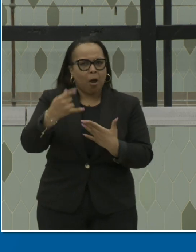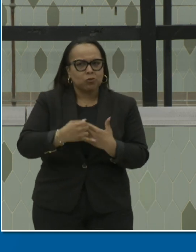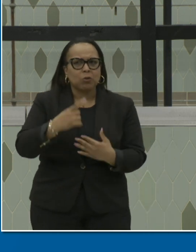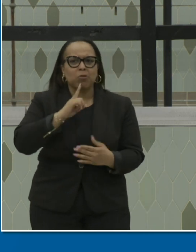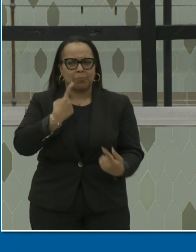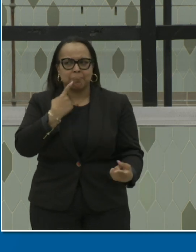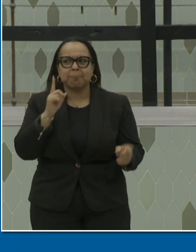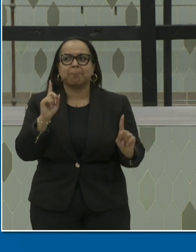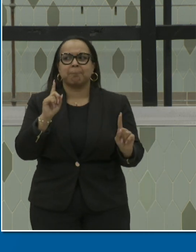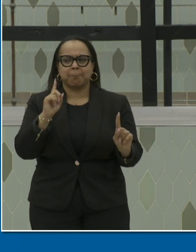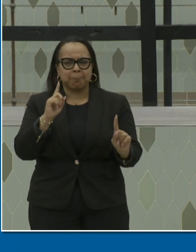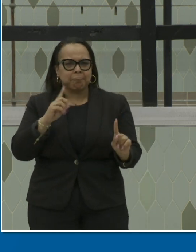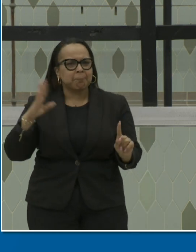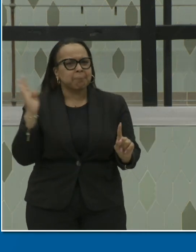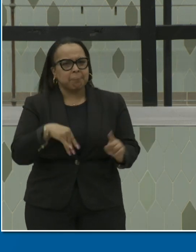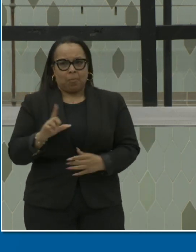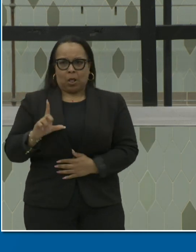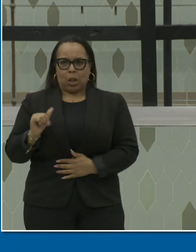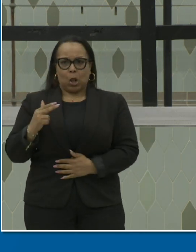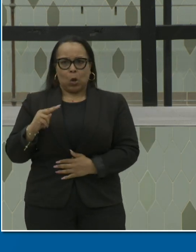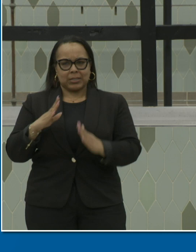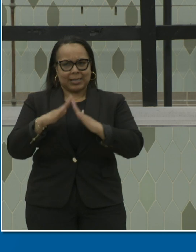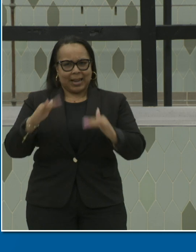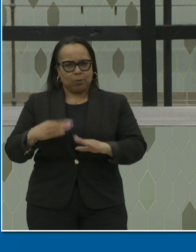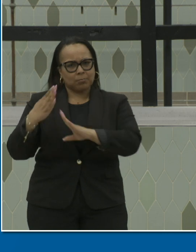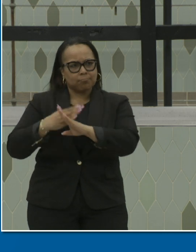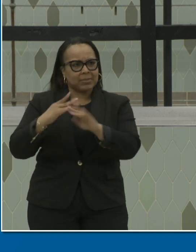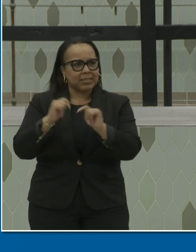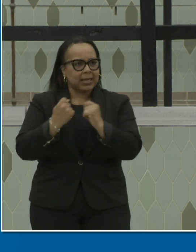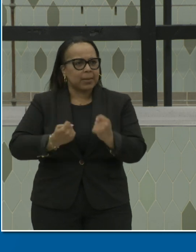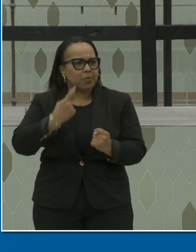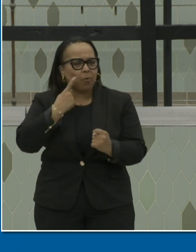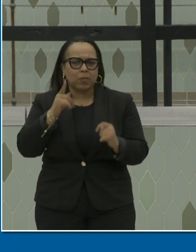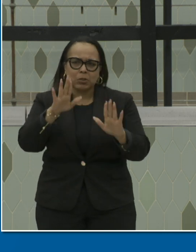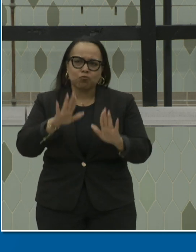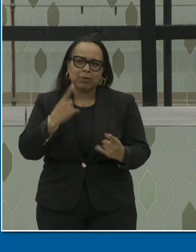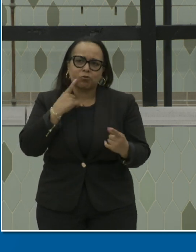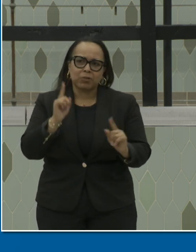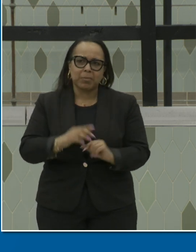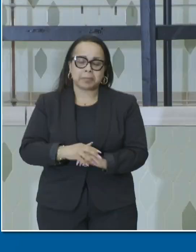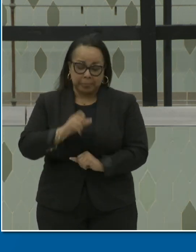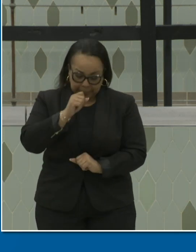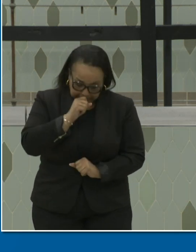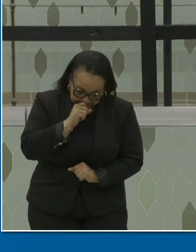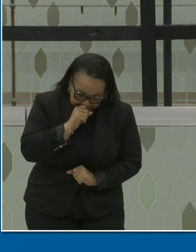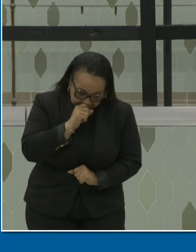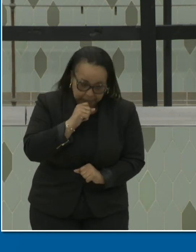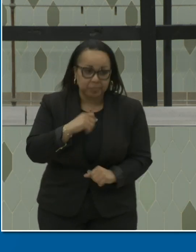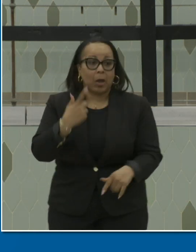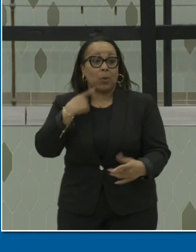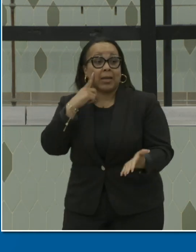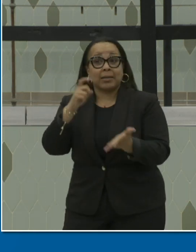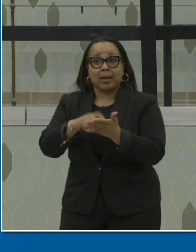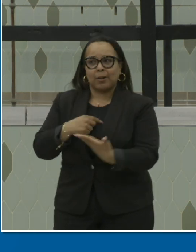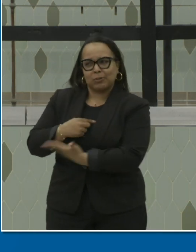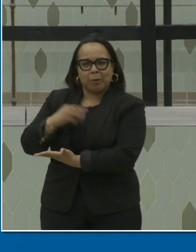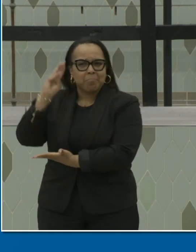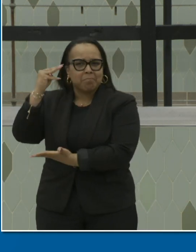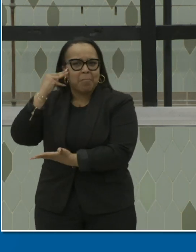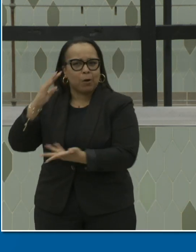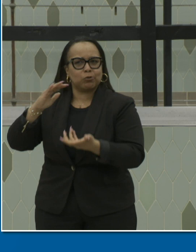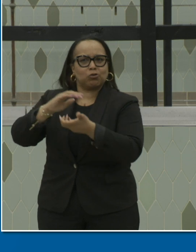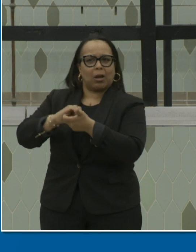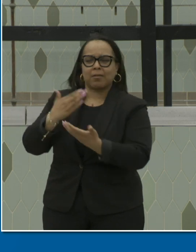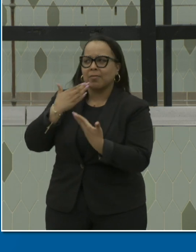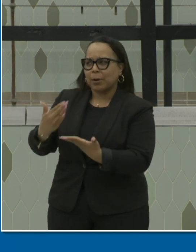come through, and the entire Lawson House redevelopment team on this great achievement. I also want to acknowledge Mayor Johnson. Thank you